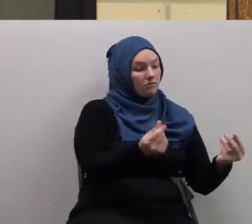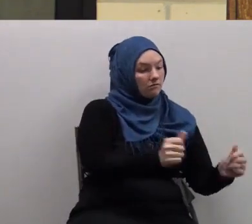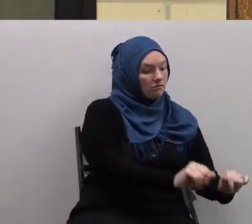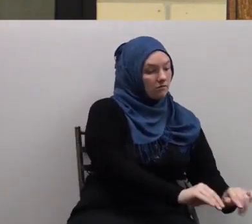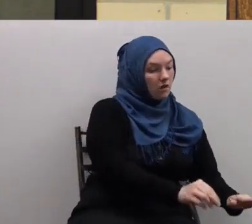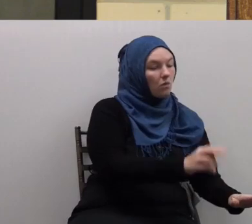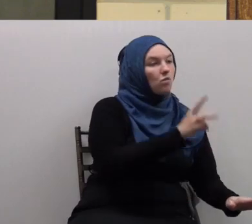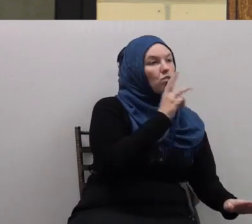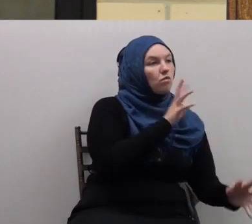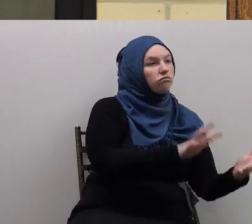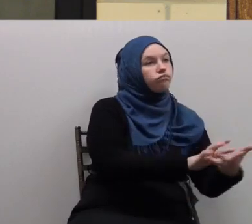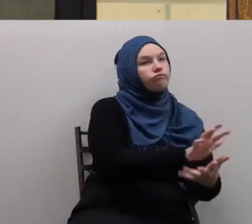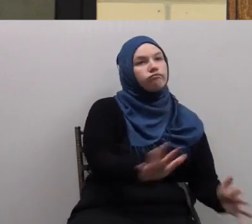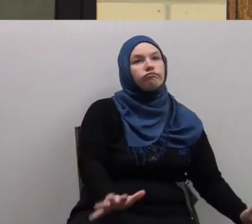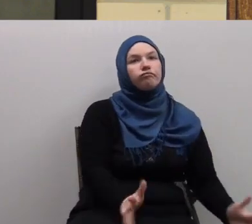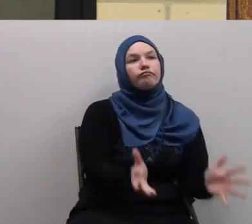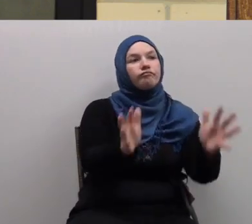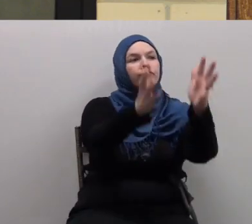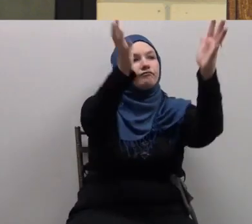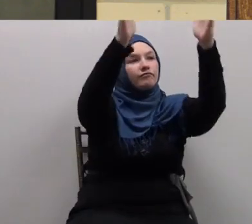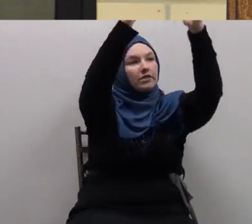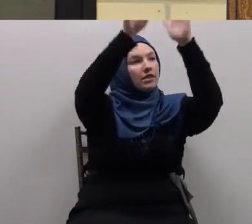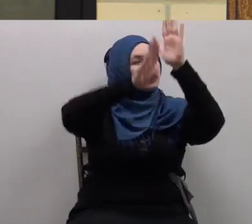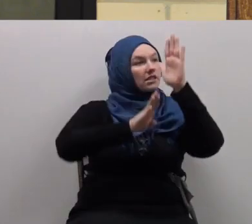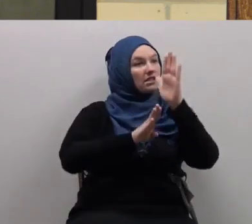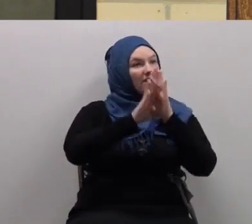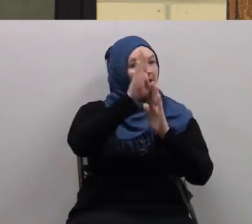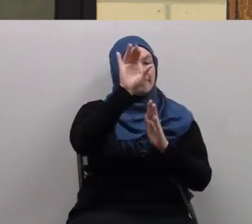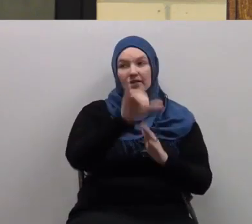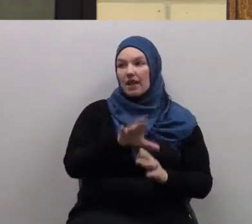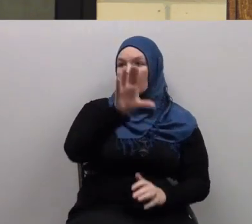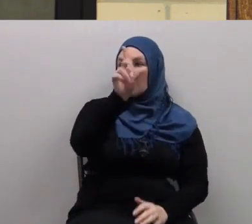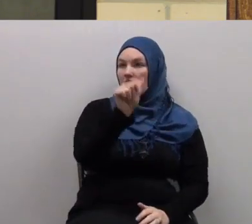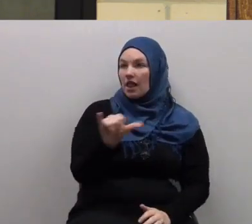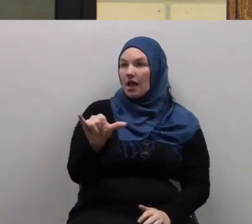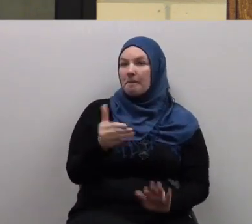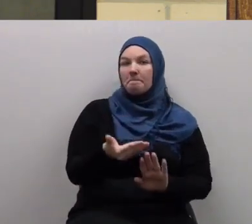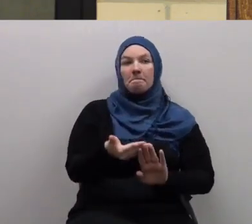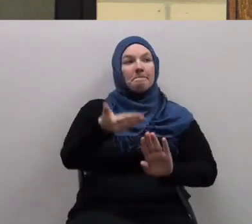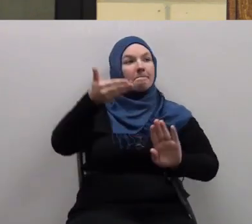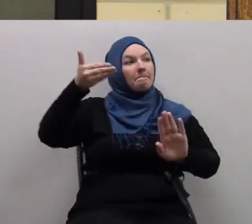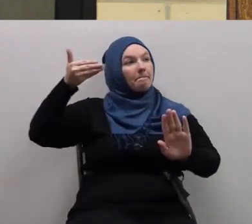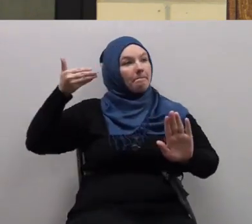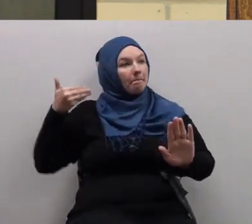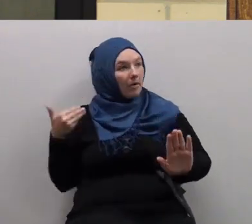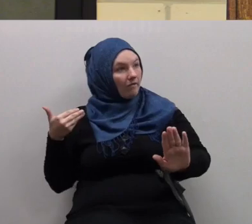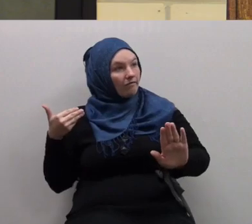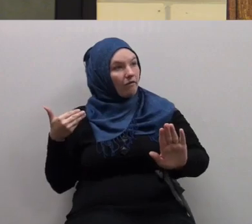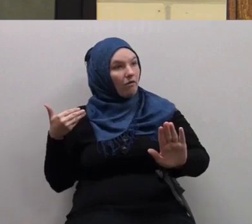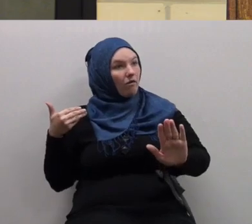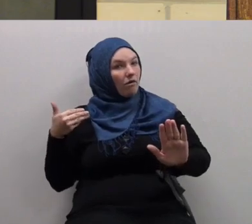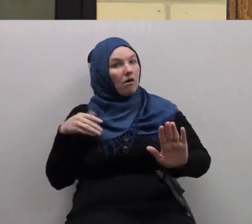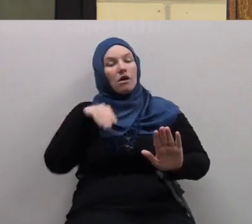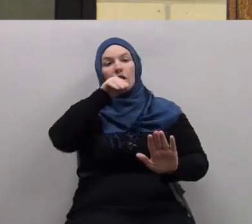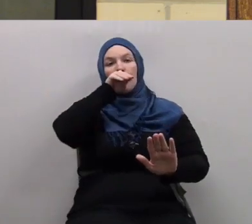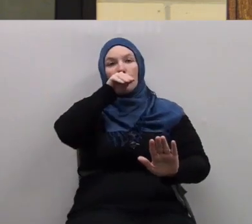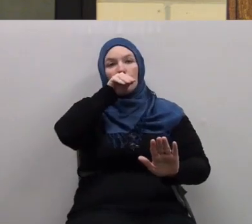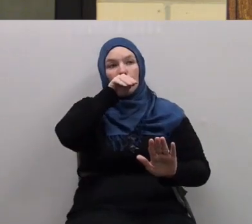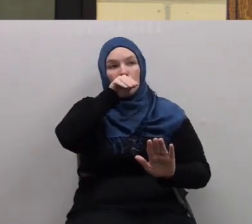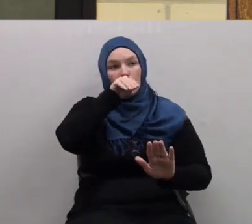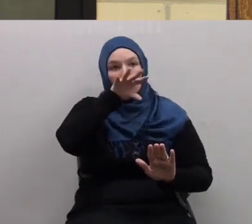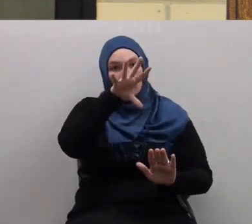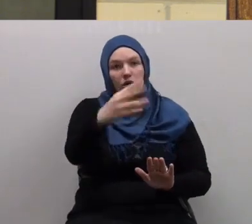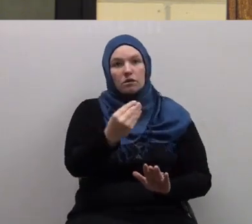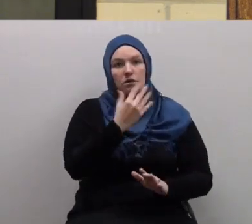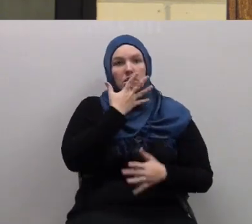and water, and developed that clay, before he had blown into him from